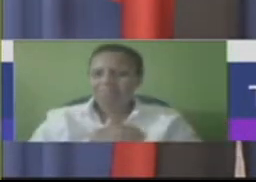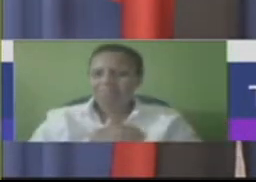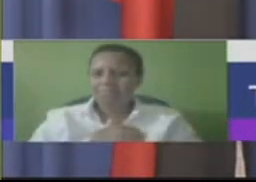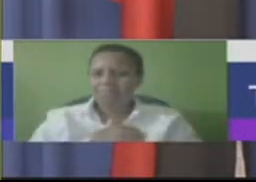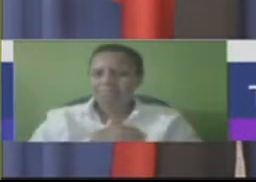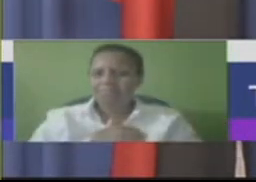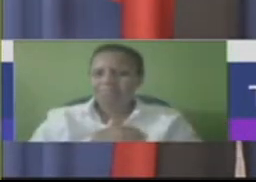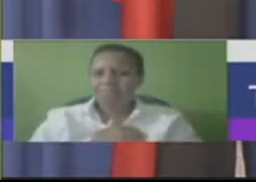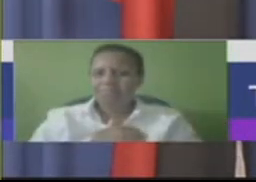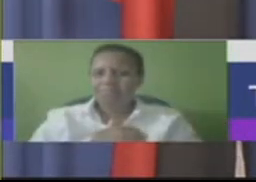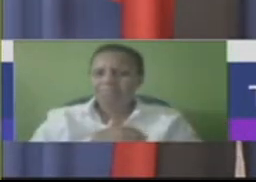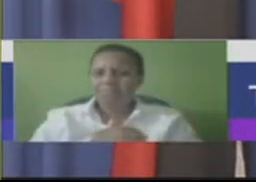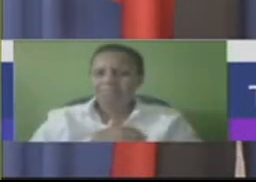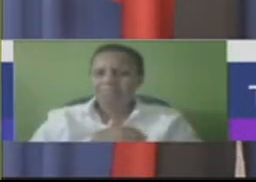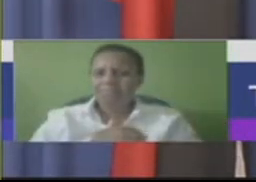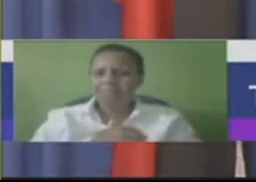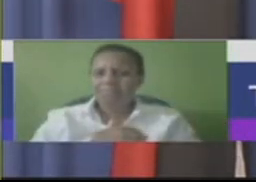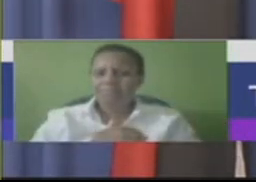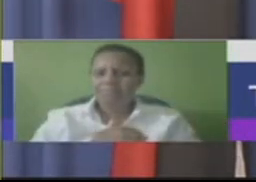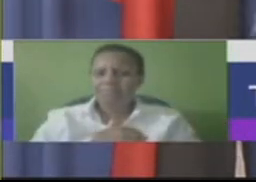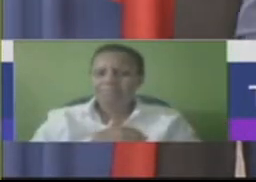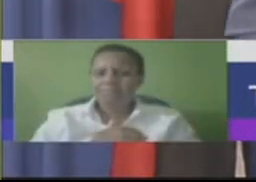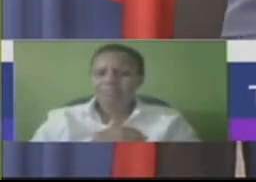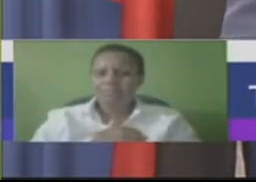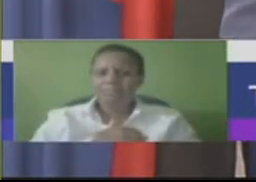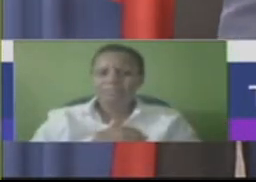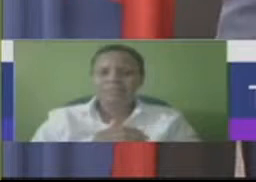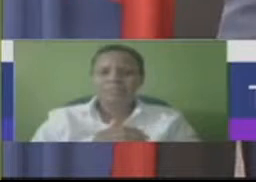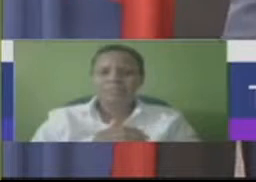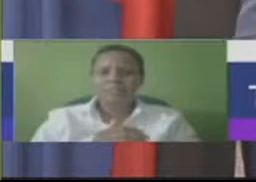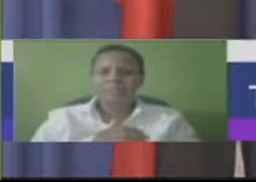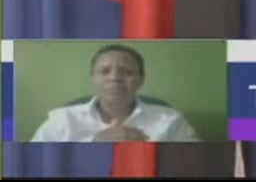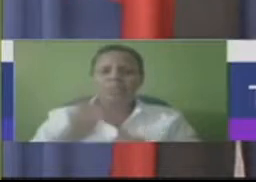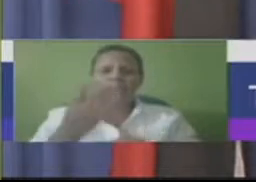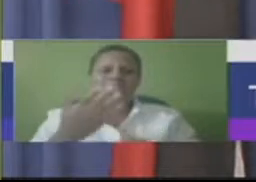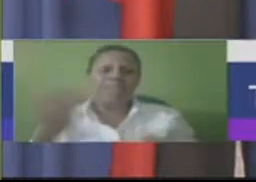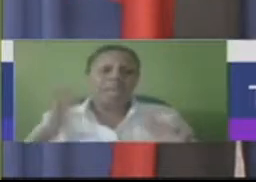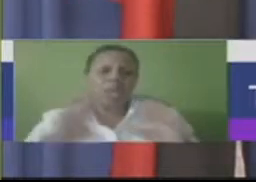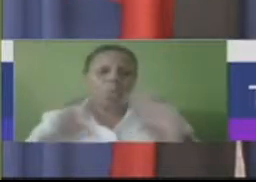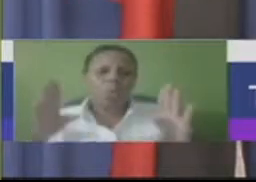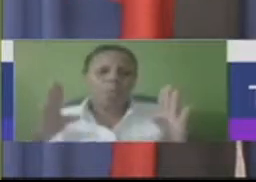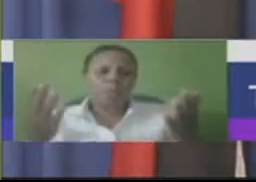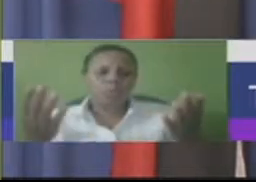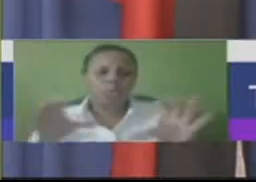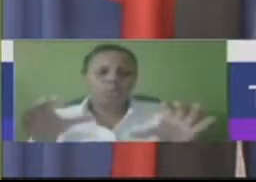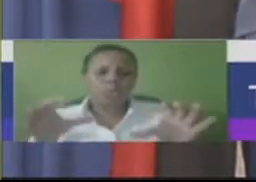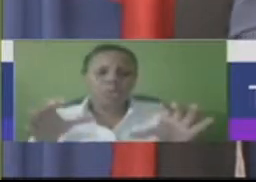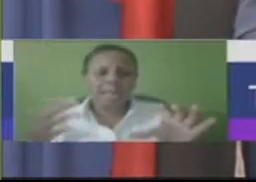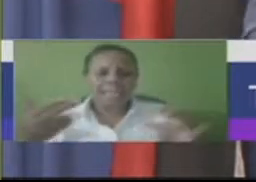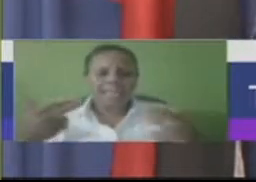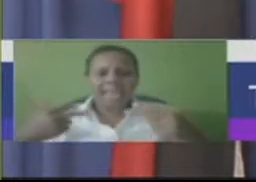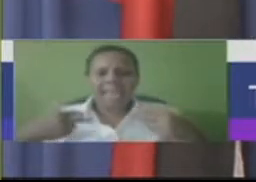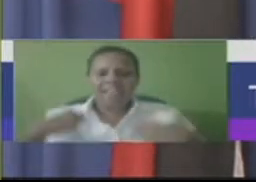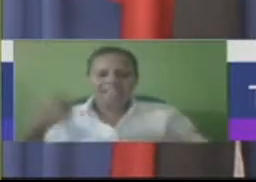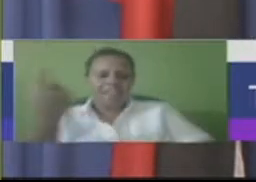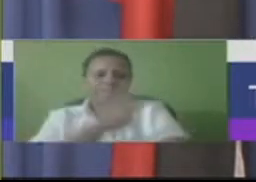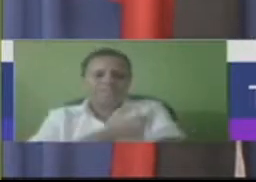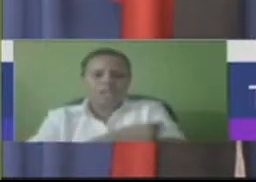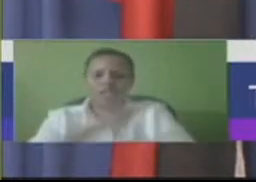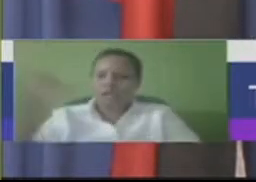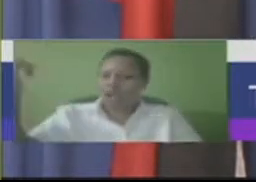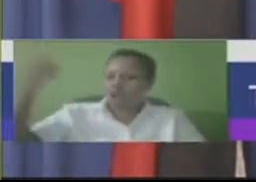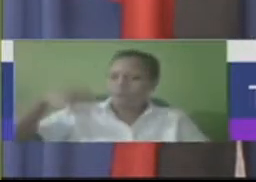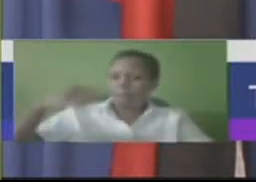questions, because the one thing that we are not open to do is to have vaccines come into this country for which we are not